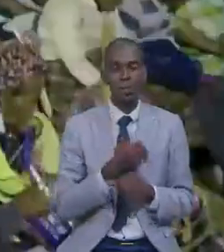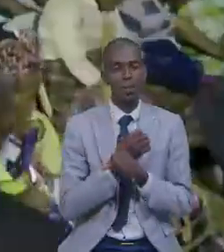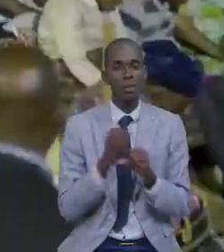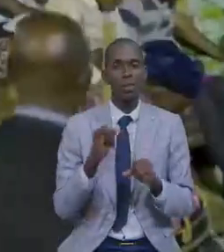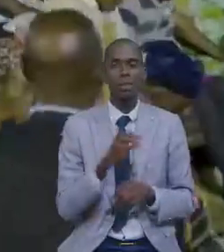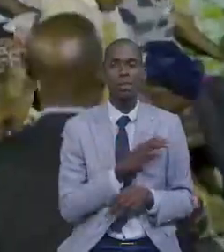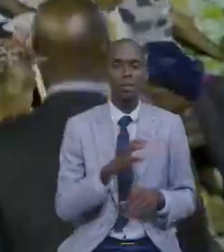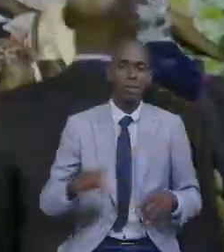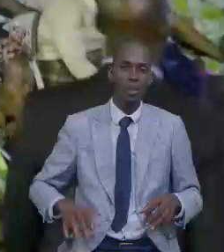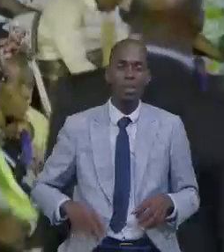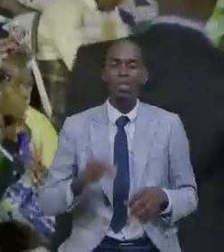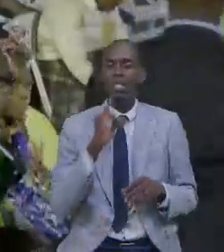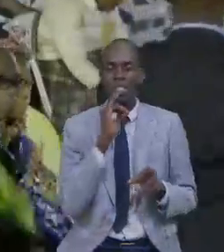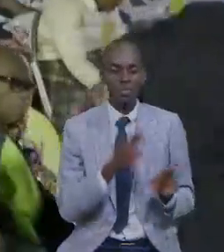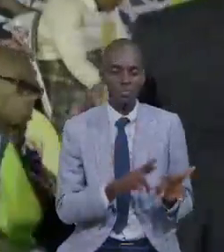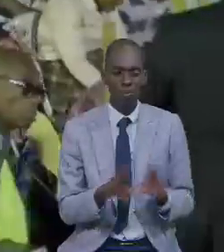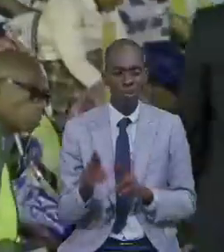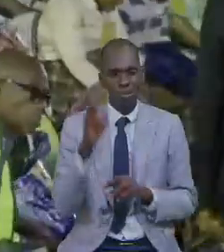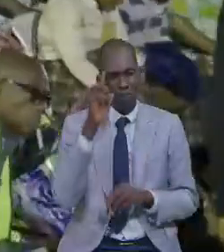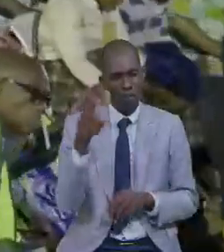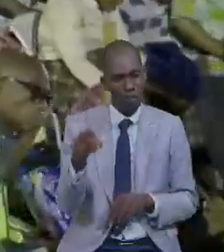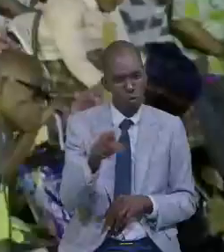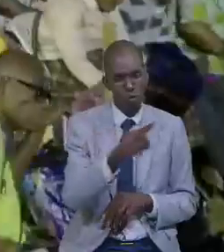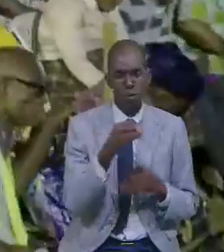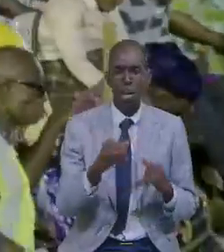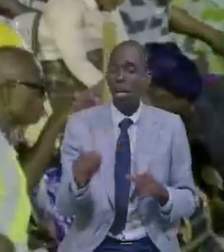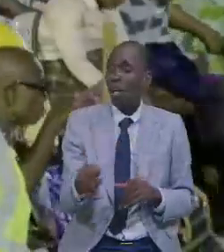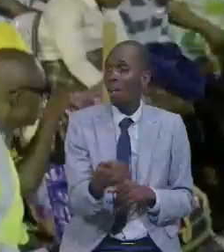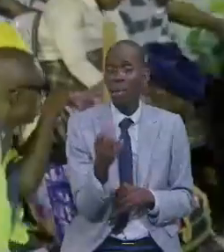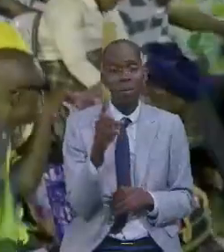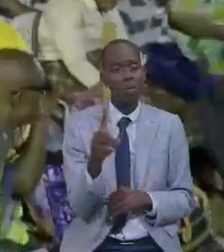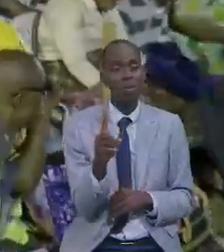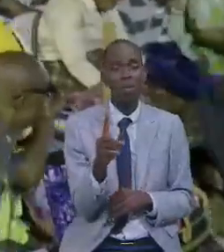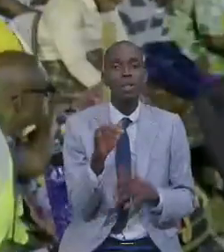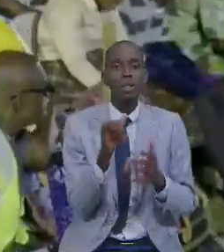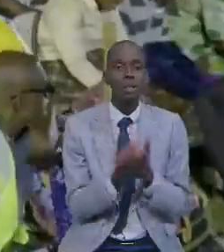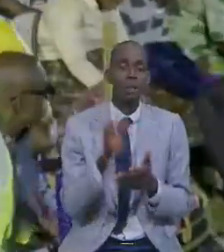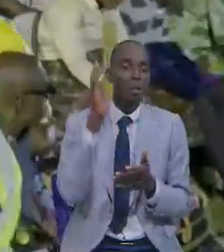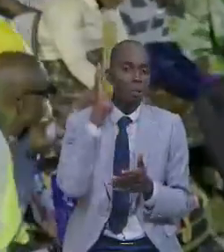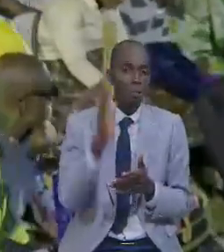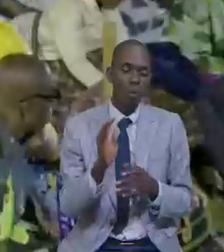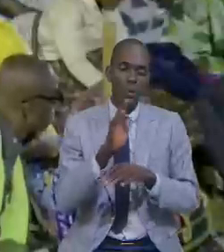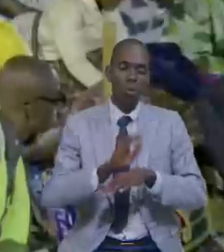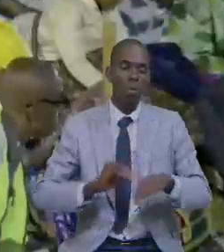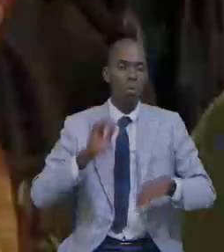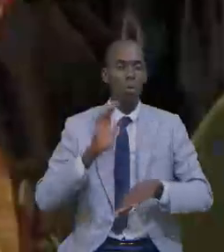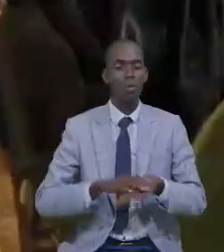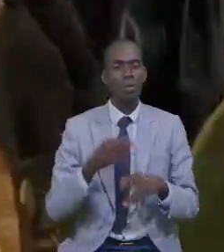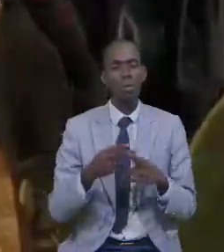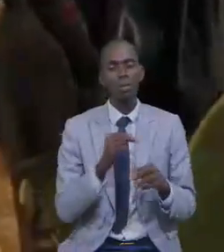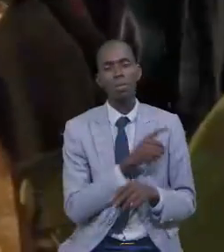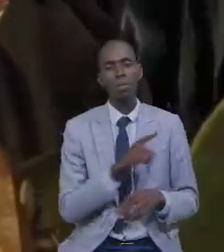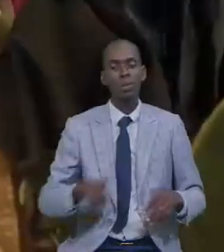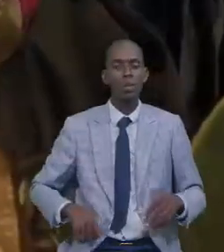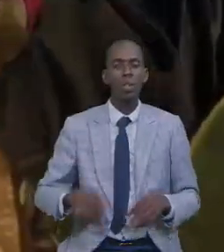is ready for you now. And everyone, whosoever shall call on the name of the Lord